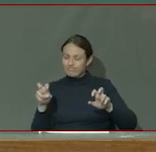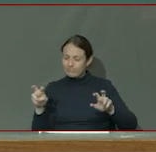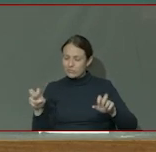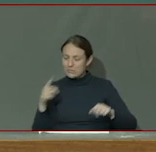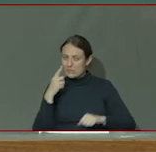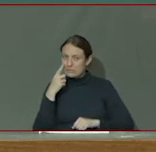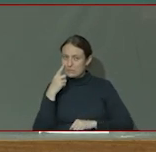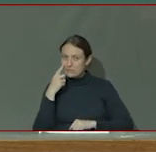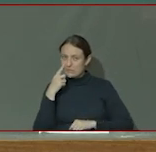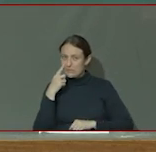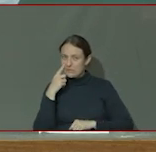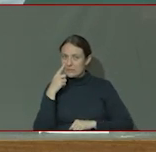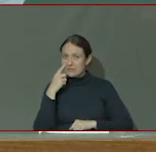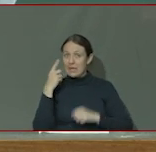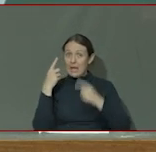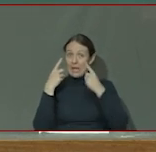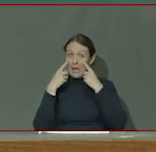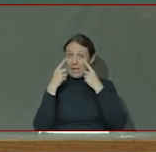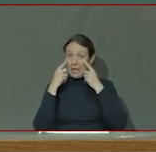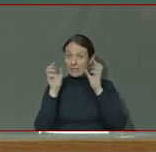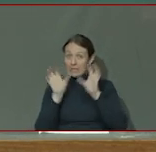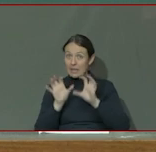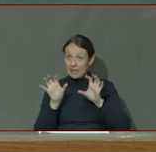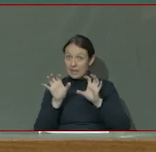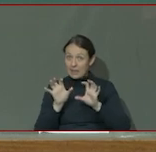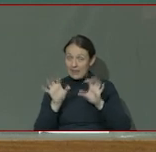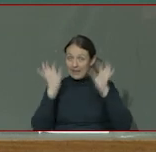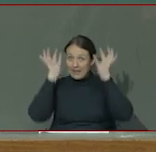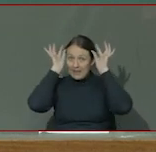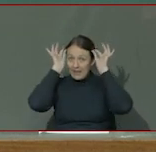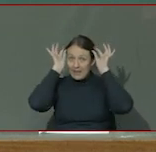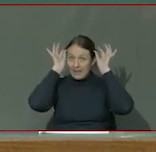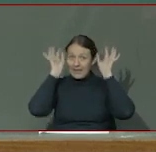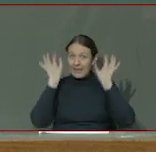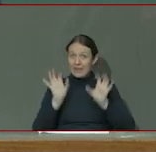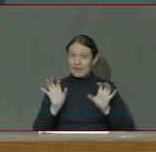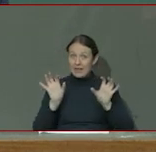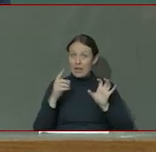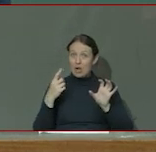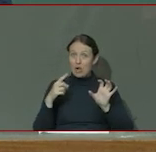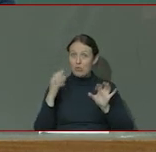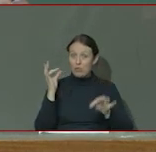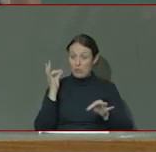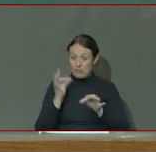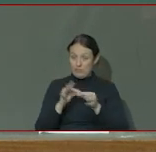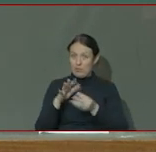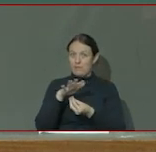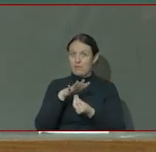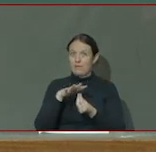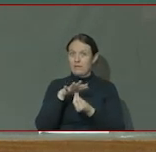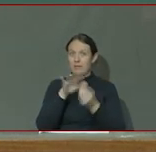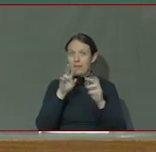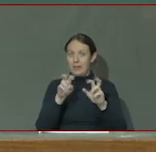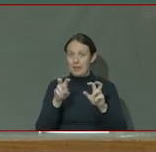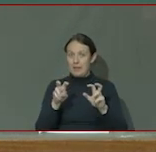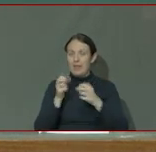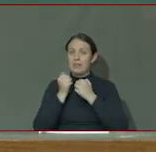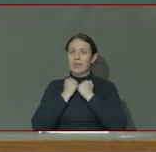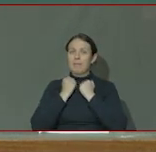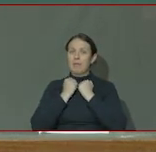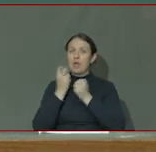the possibility of eye color and hair color in a certain family. The parents were